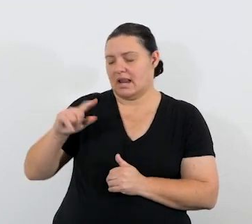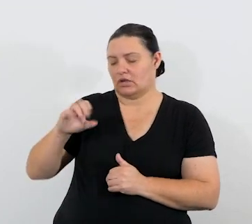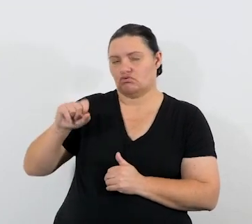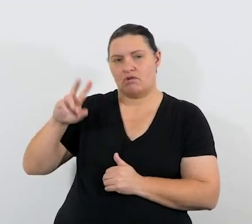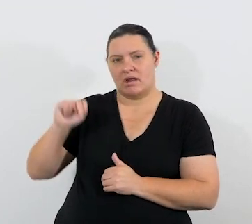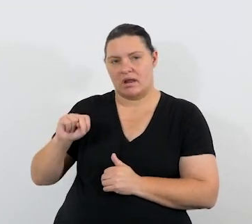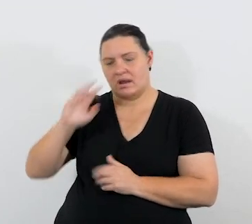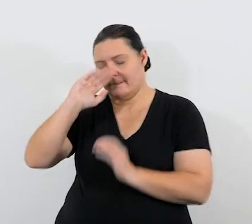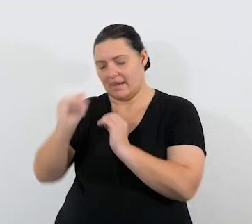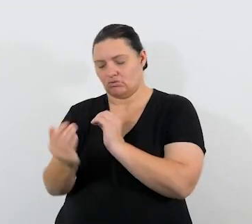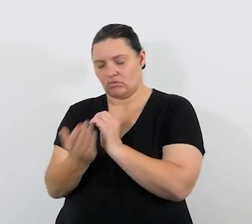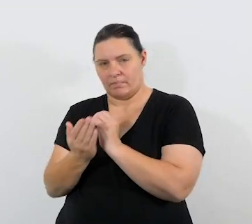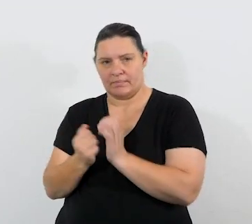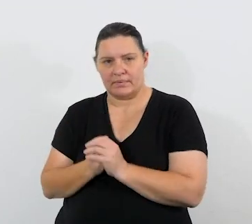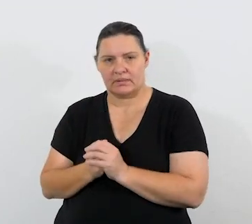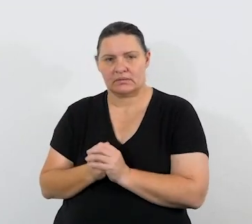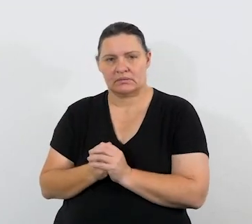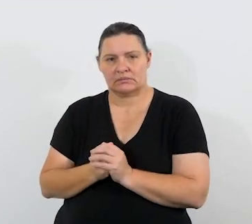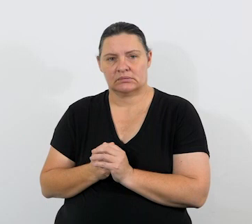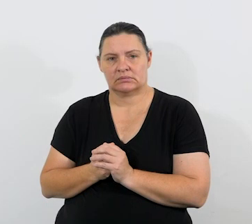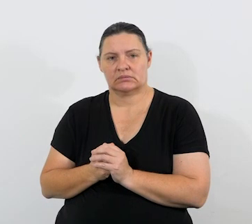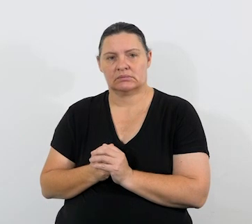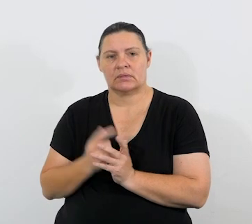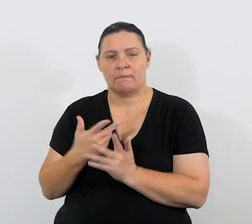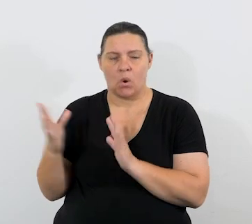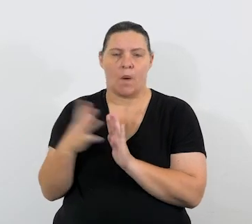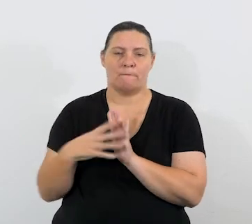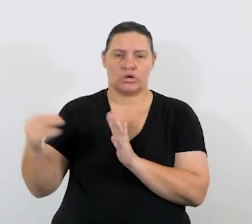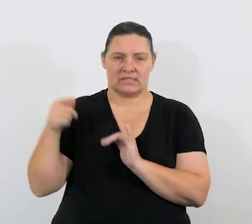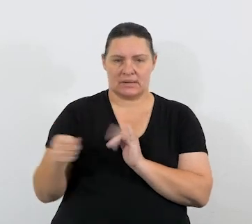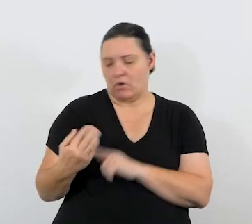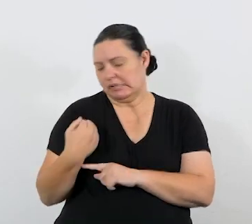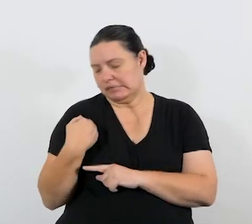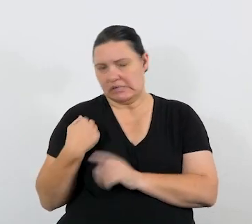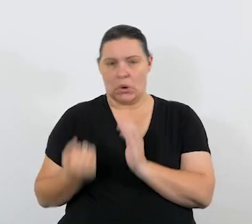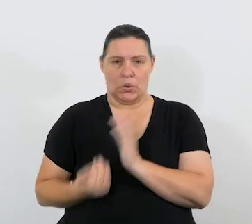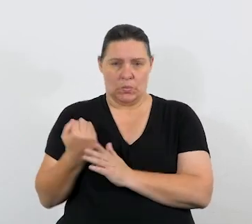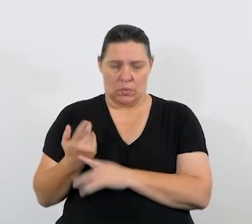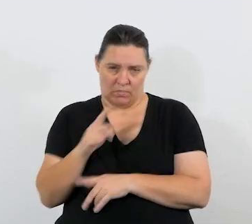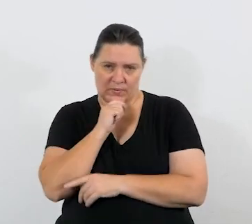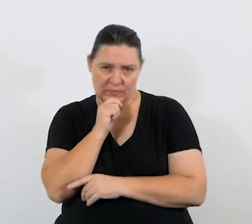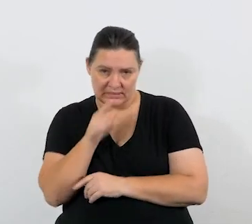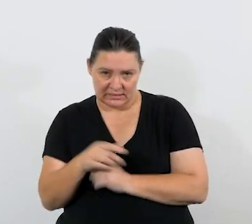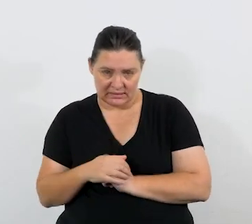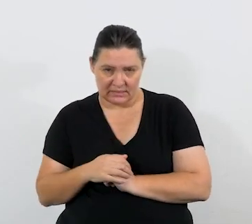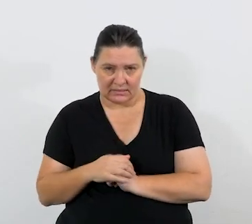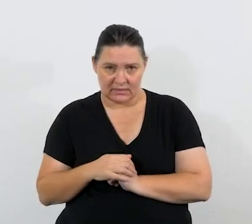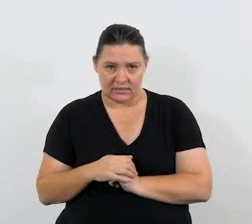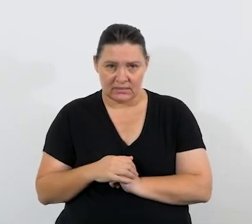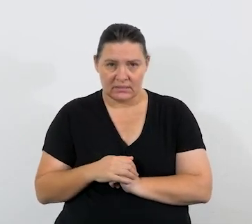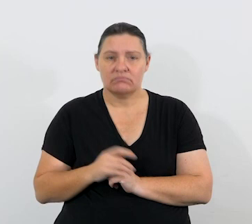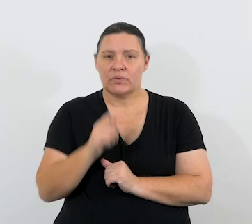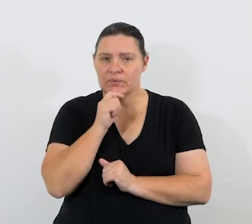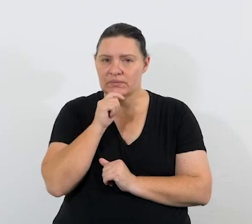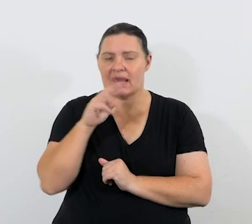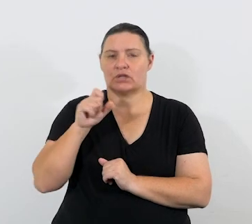our electron microscope. So the electron microscope is the modern one and the more recent one that we use. So this is the one